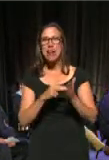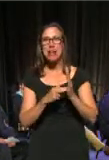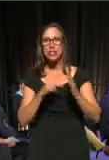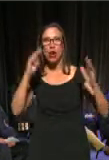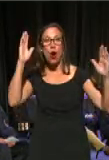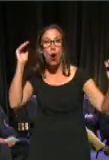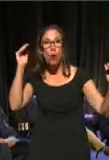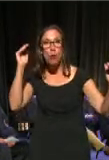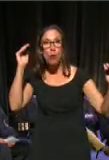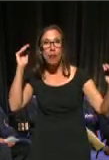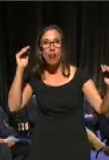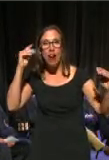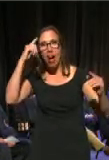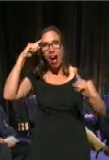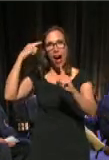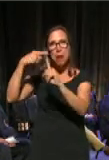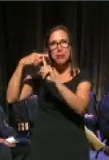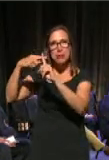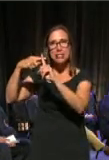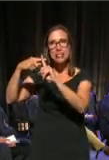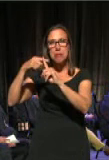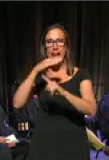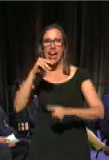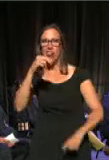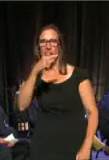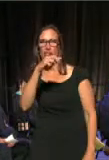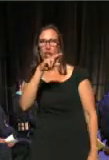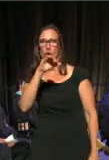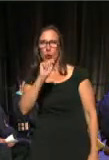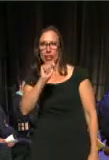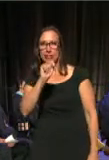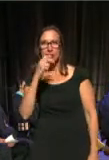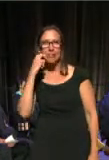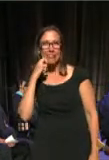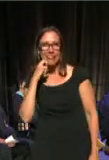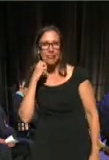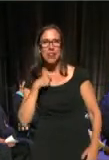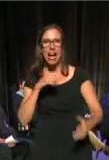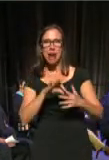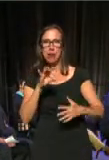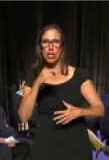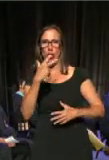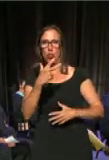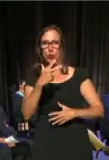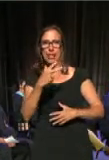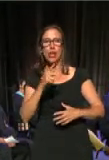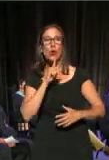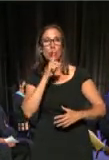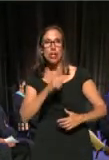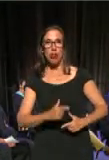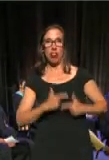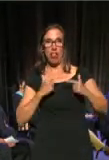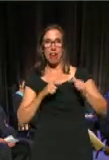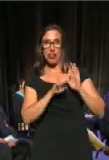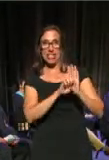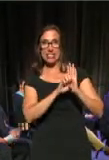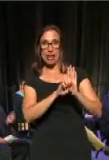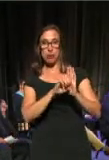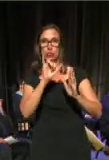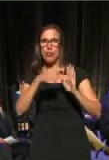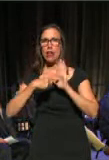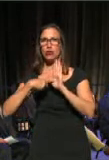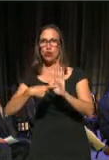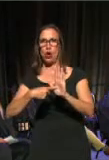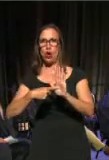hope, optimism, and grit. I've selected three real-life examples that personify